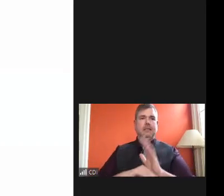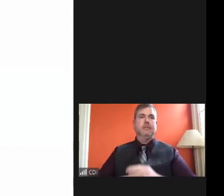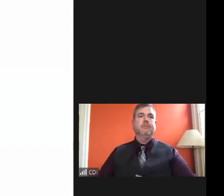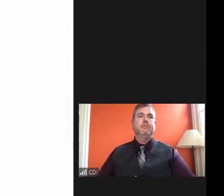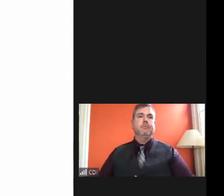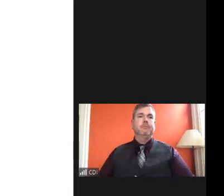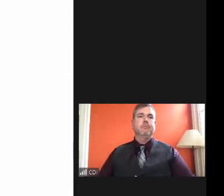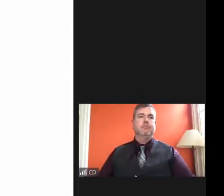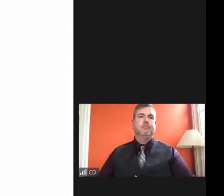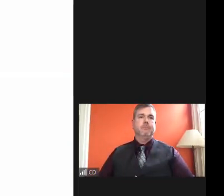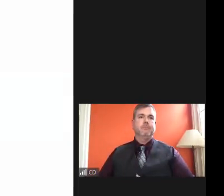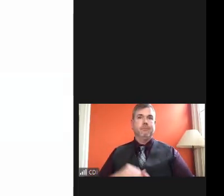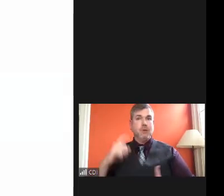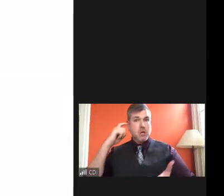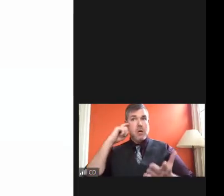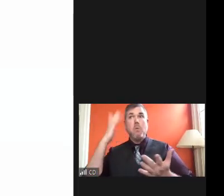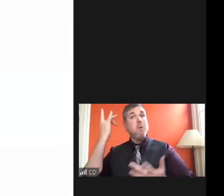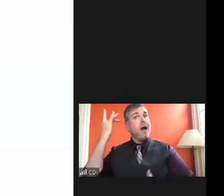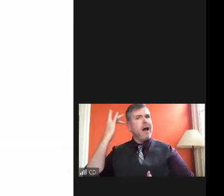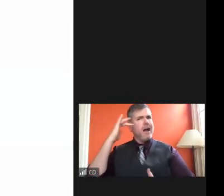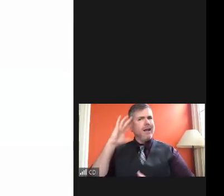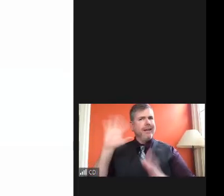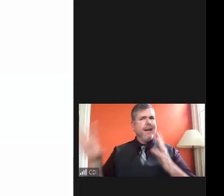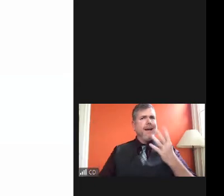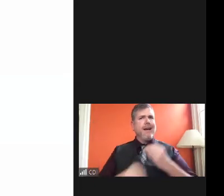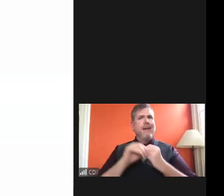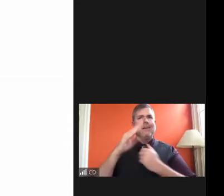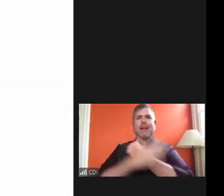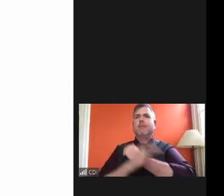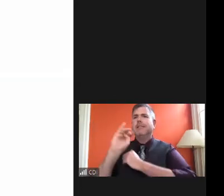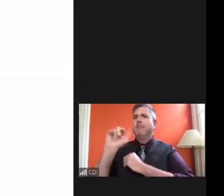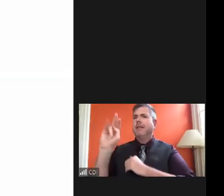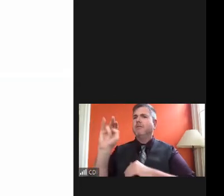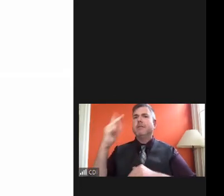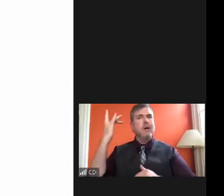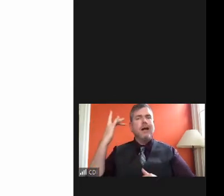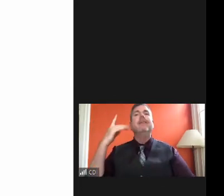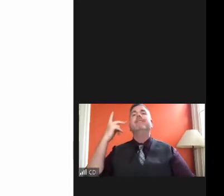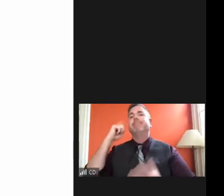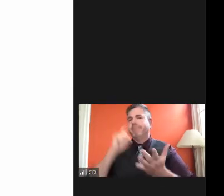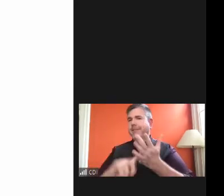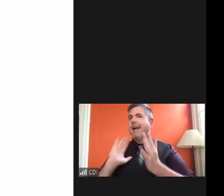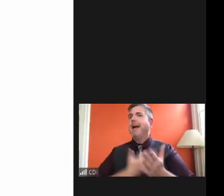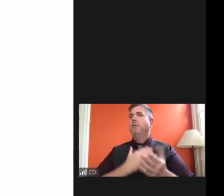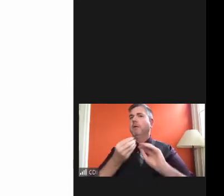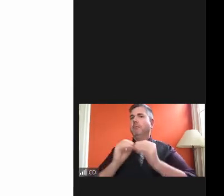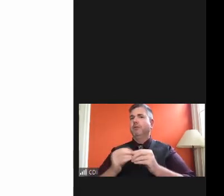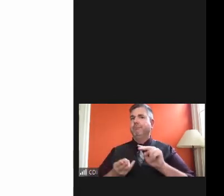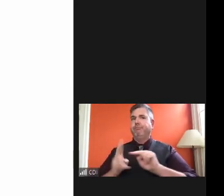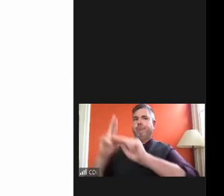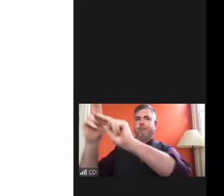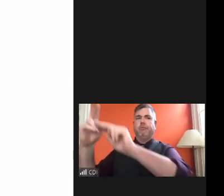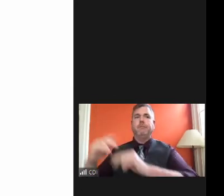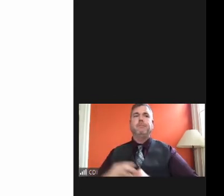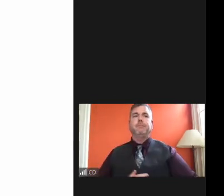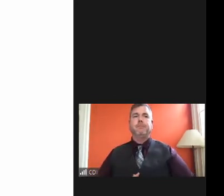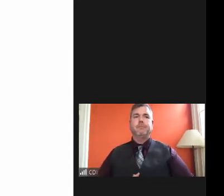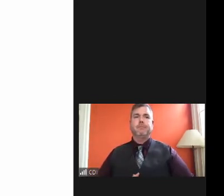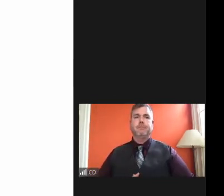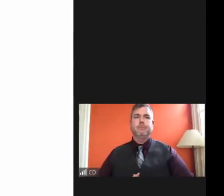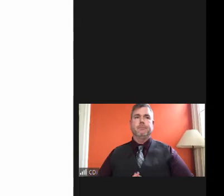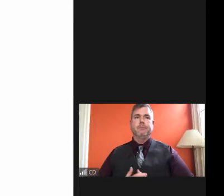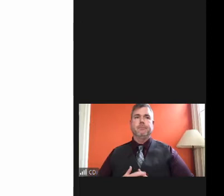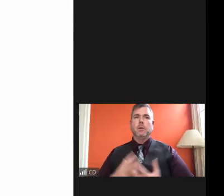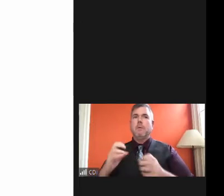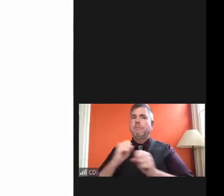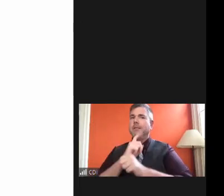for ensuring that counties that were seeing increased transmission were not moving forward too quickly in the shelter in place. We have joined